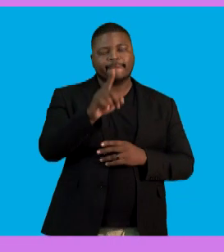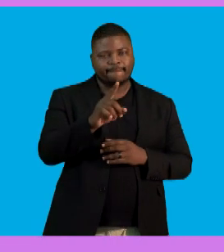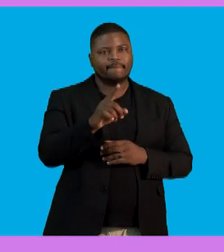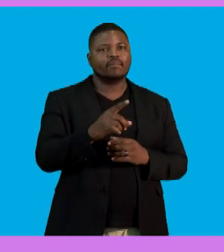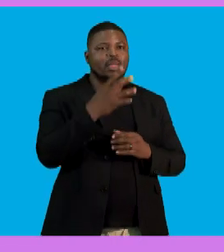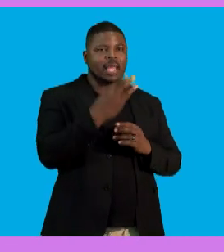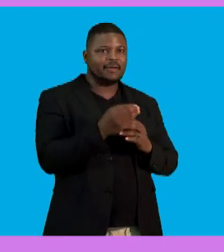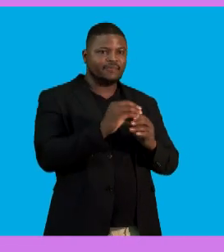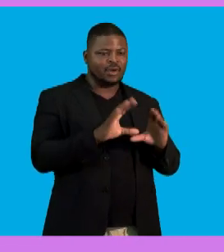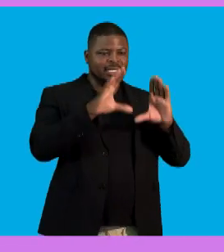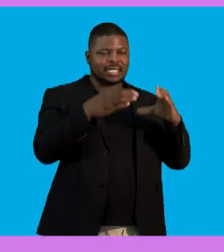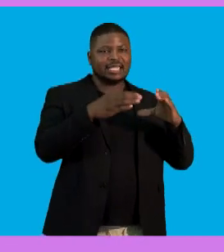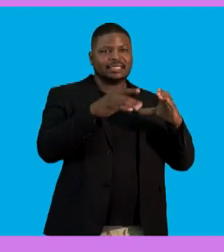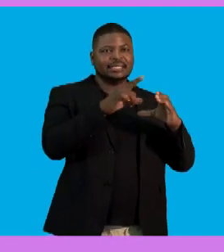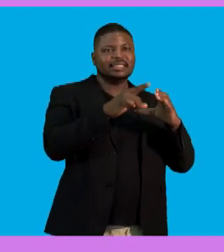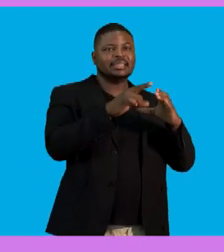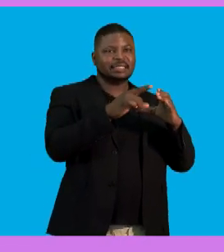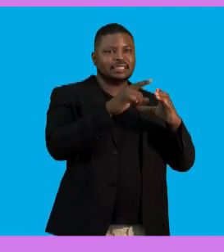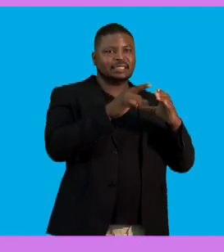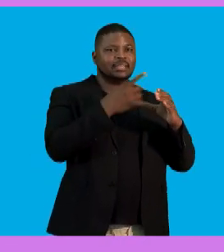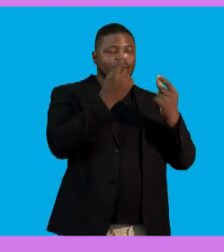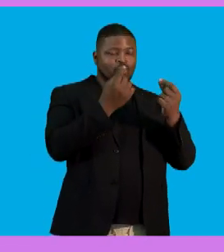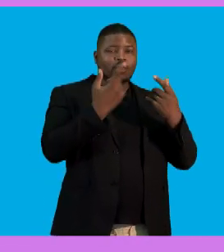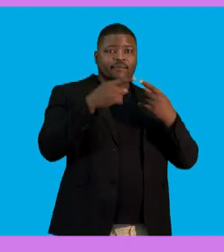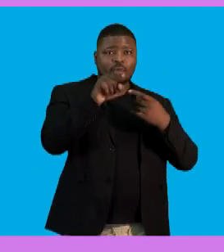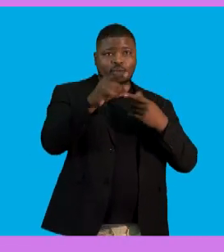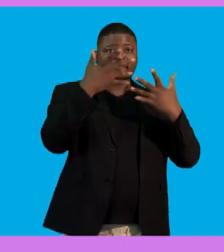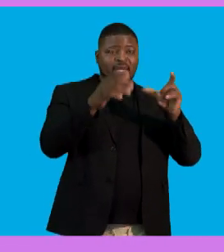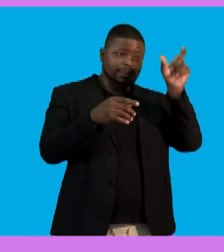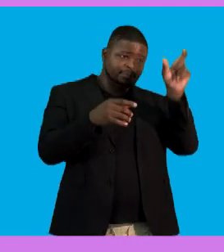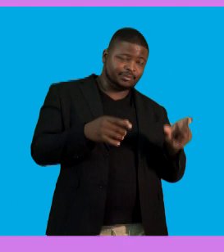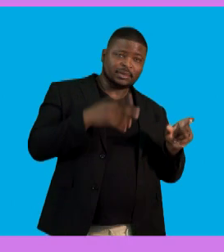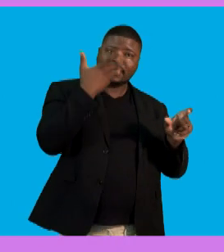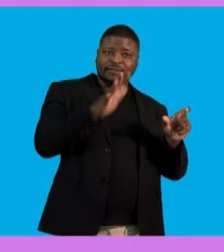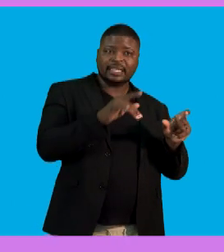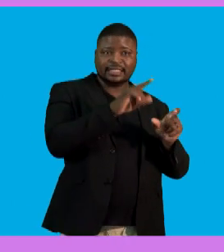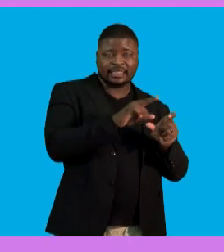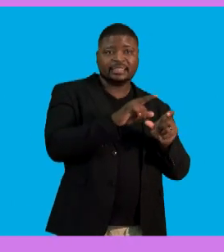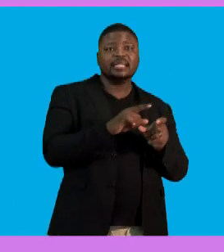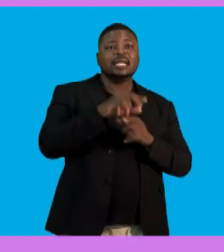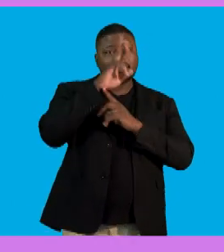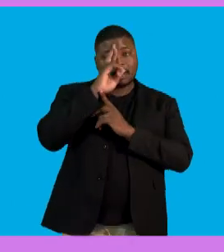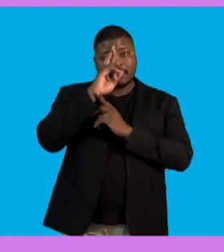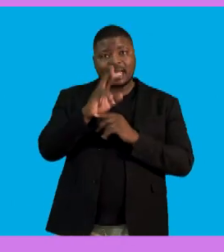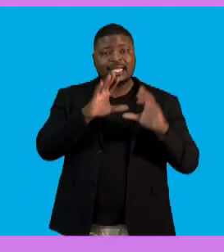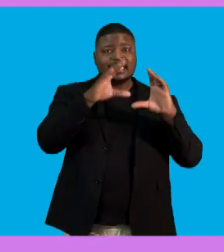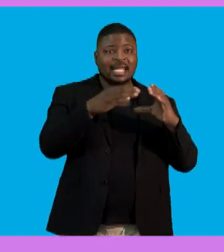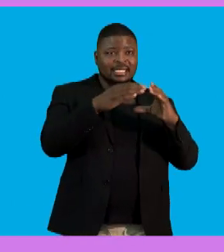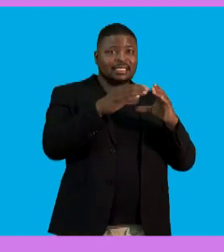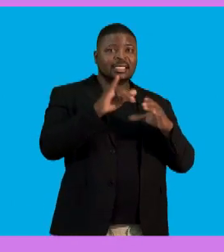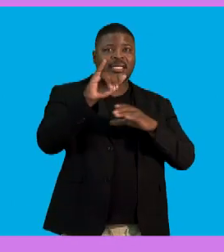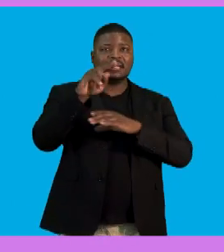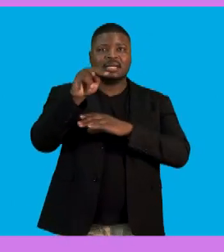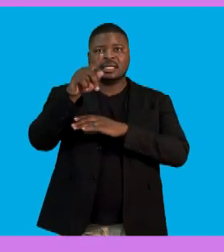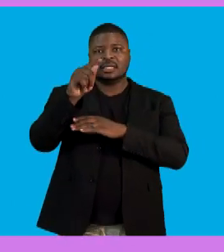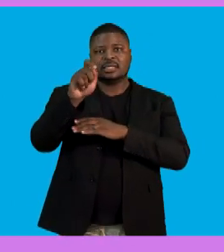I've completed the class interval column for you and the tally. Now notice the difference here. Here I'm talking class